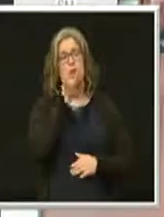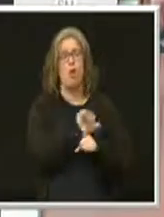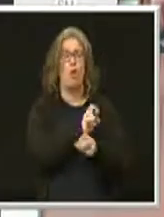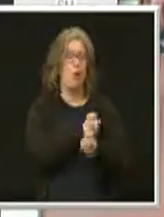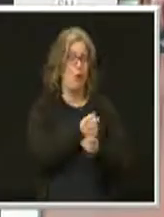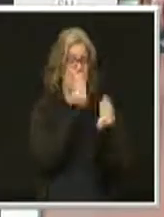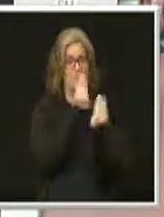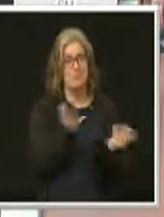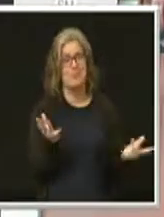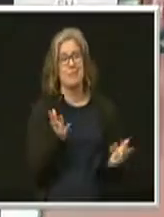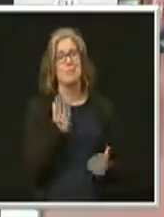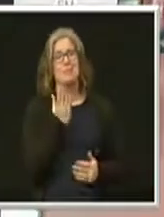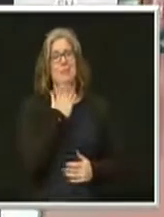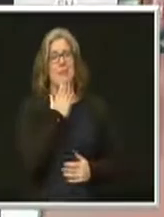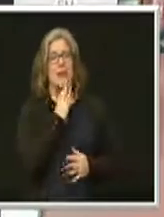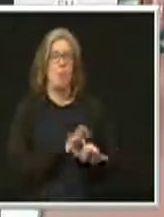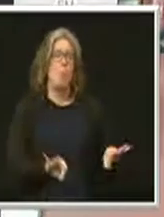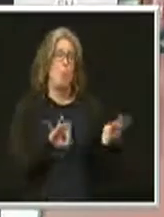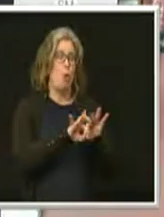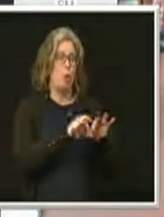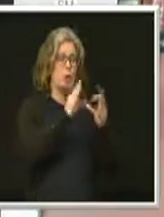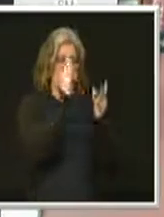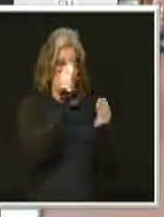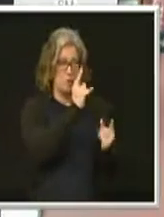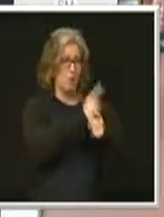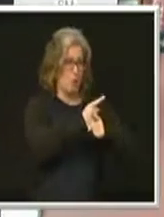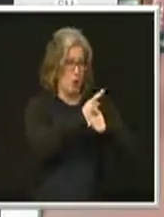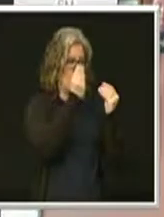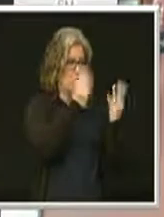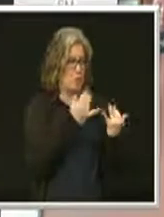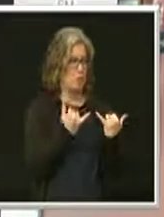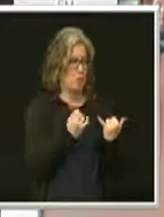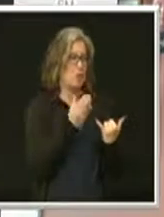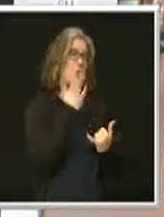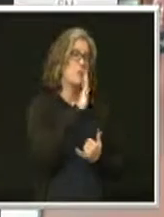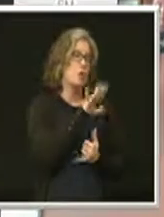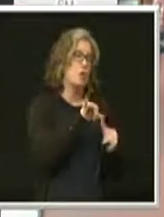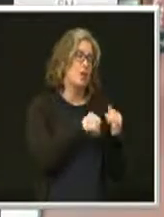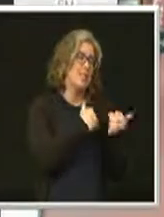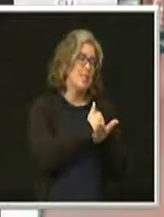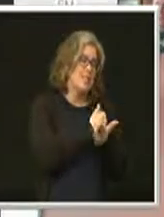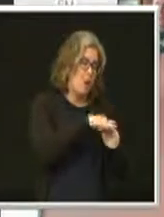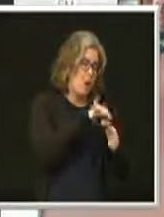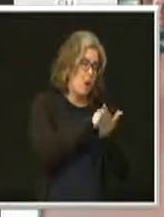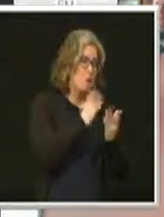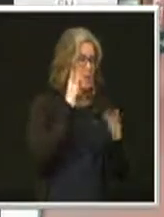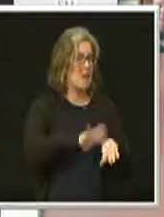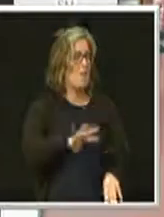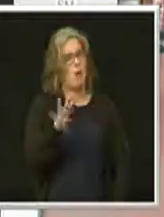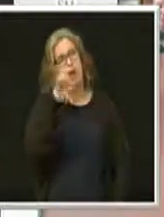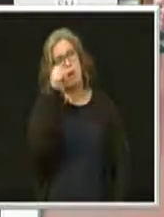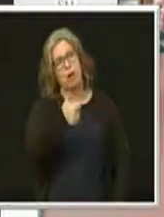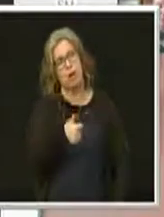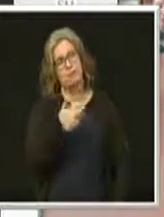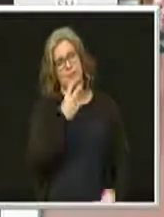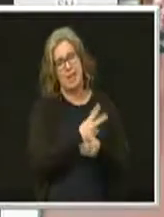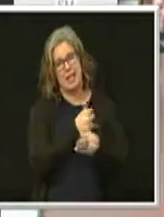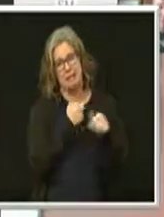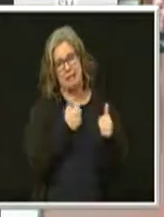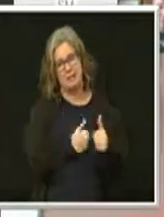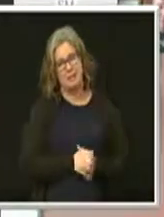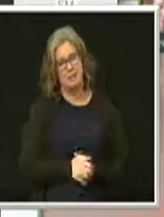hard, and it's so important that we're getting the correct news out right now. So thanks for your assistance on this, and we'll see you at 4 o'clock tomorrow. Take care.